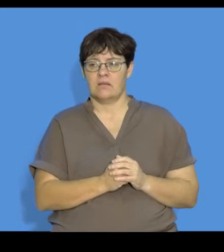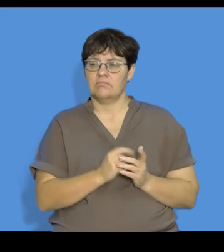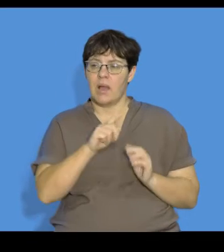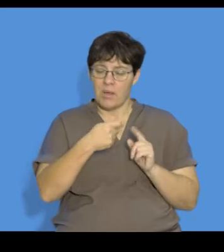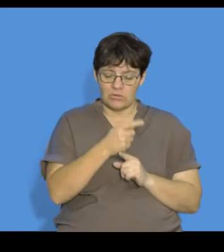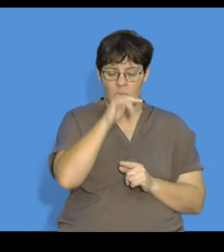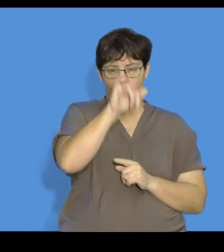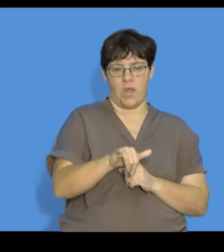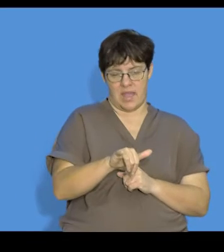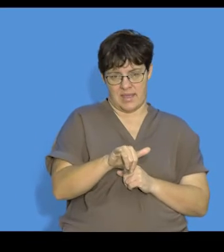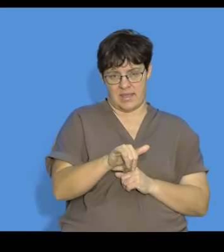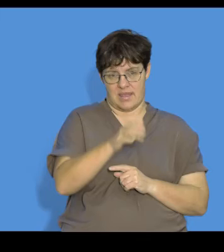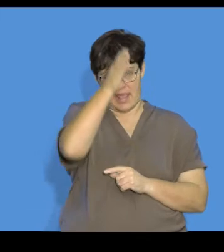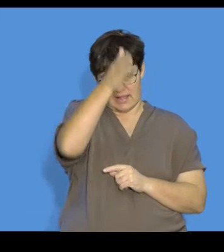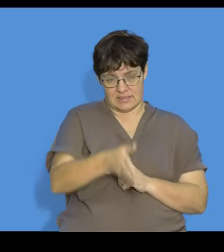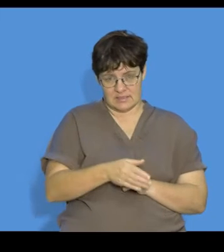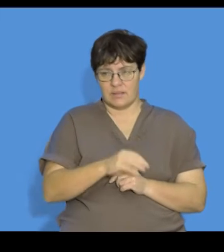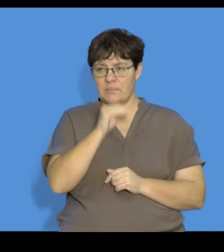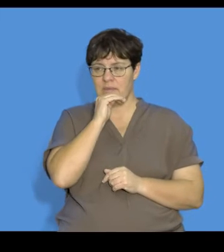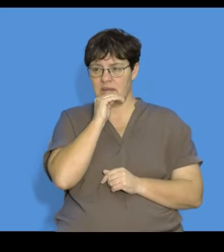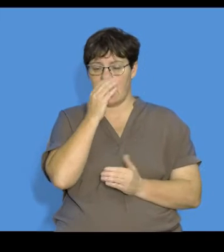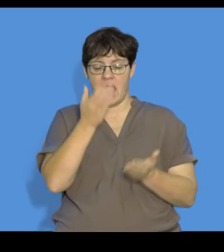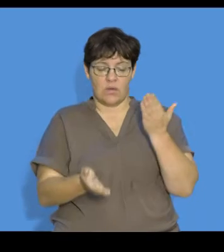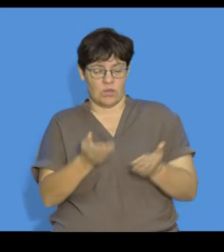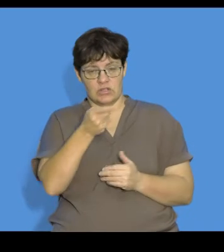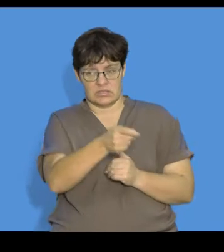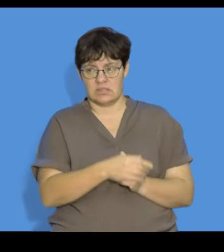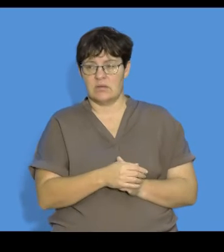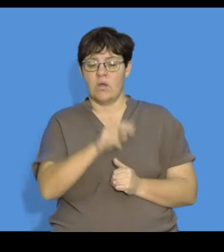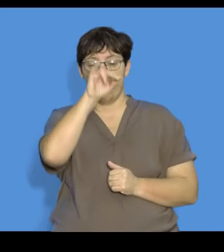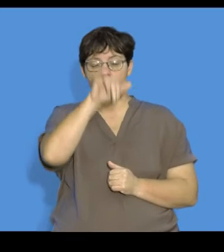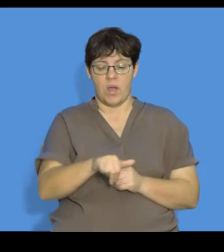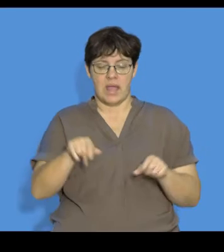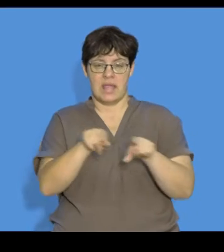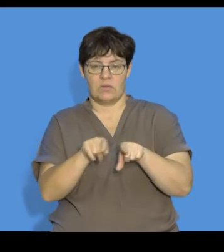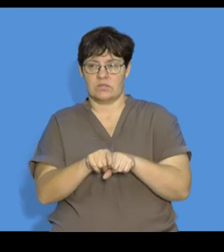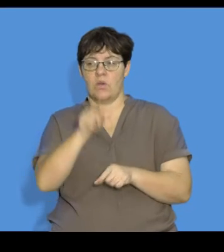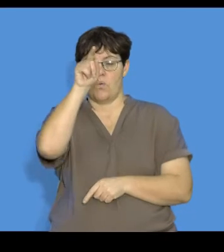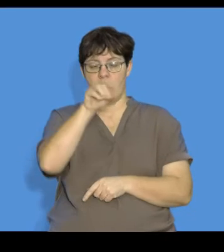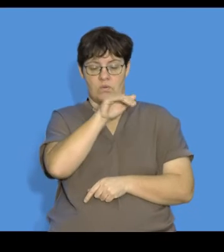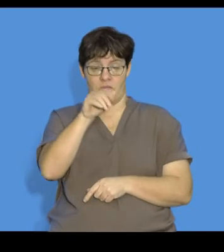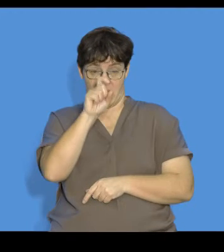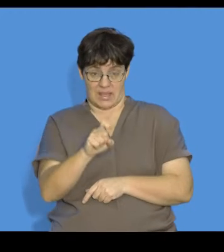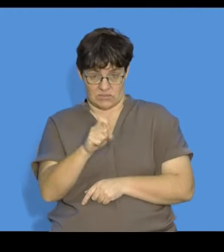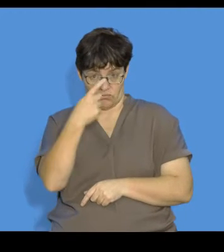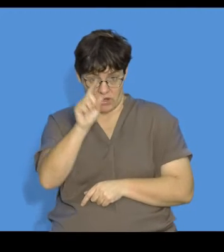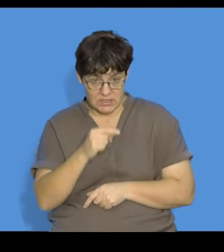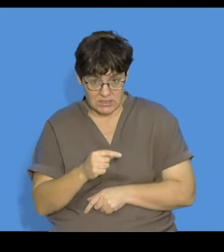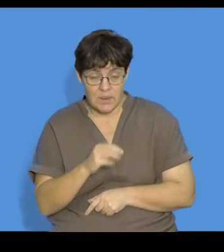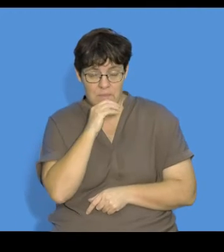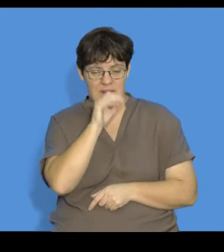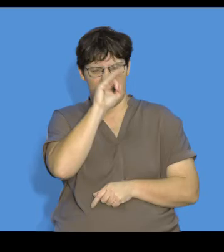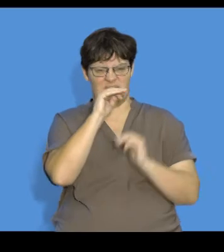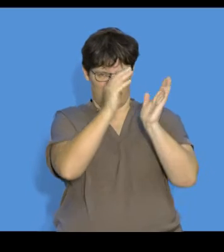it simply means the equation was y is equals to 1 over x, right, which is f of x.